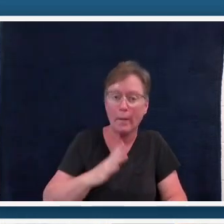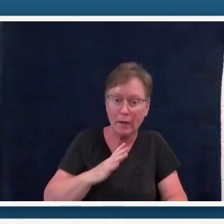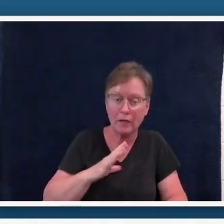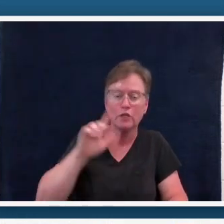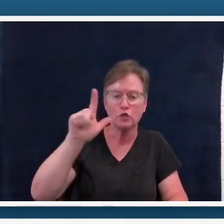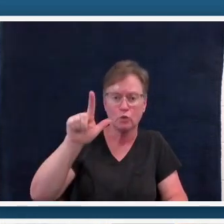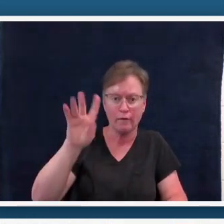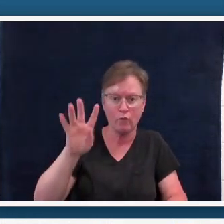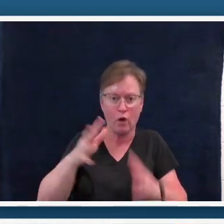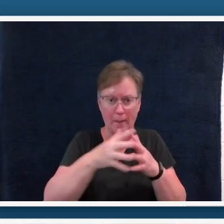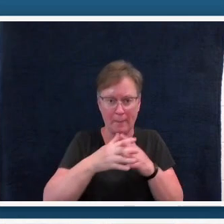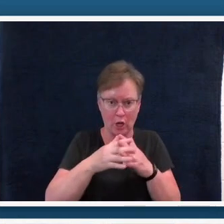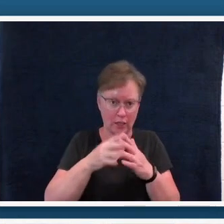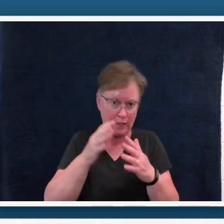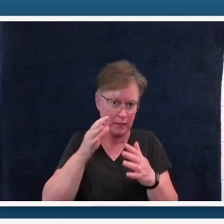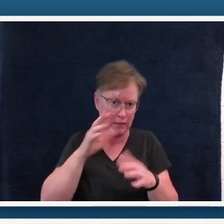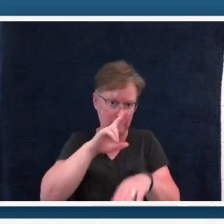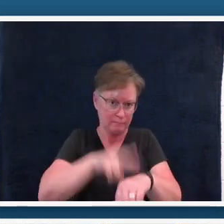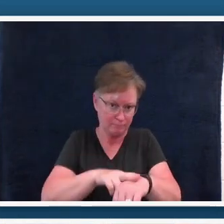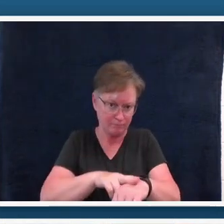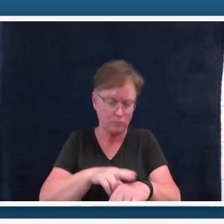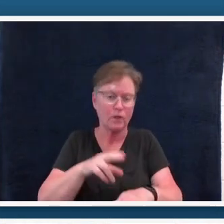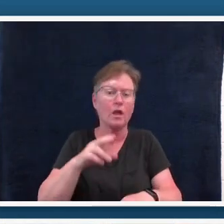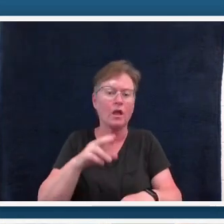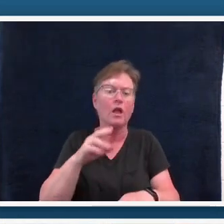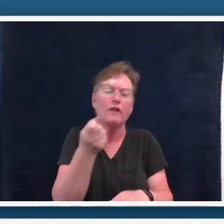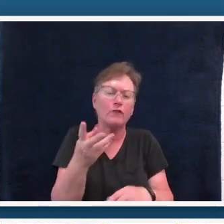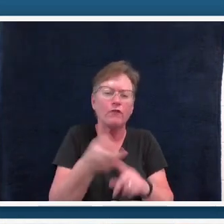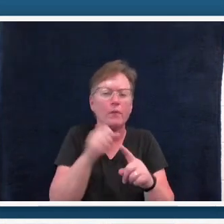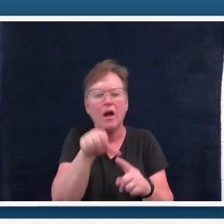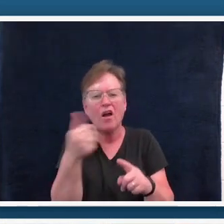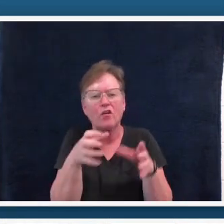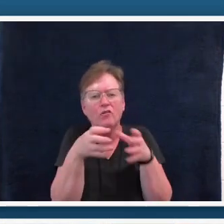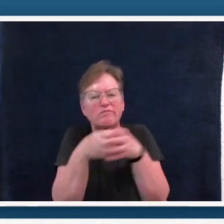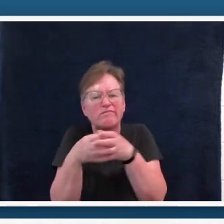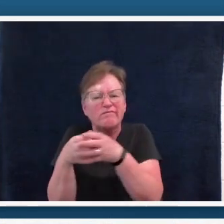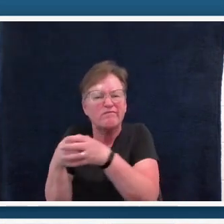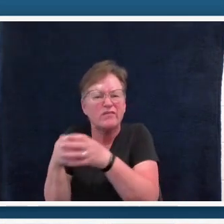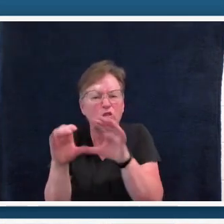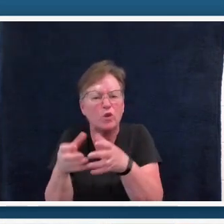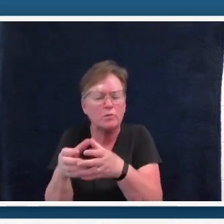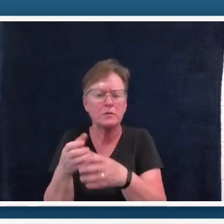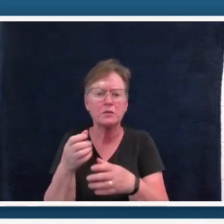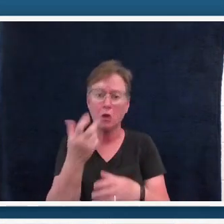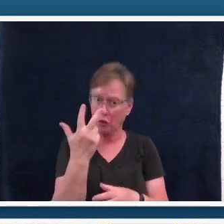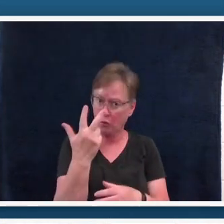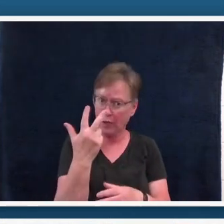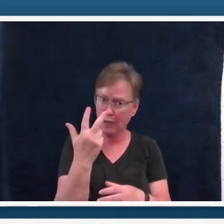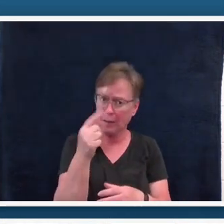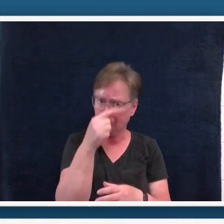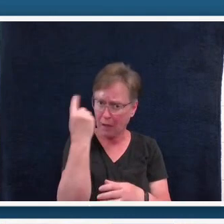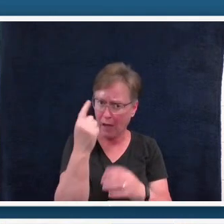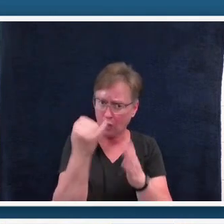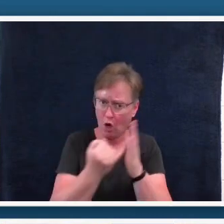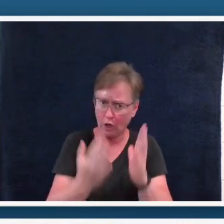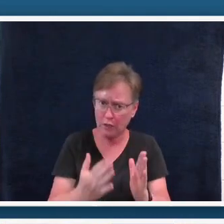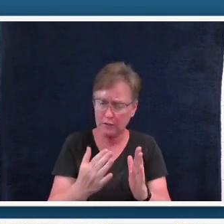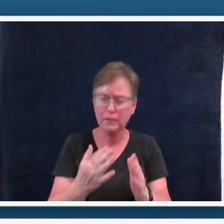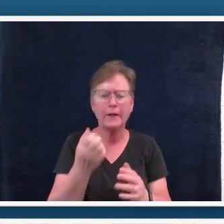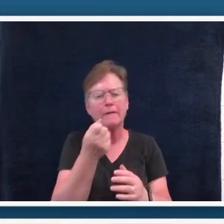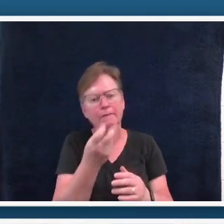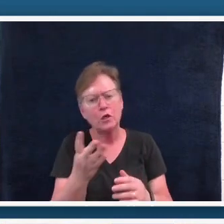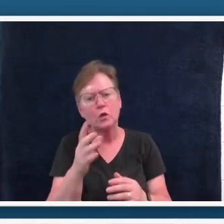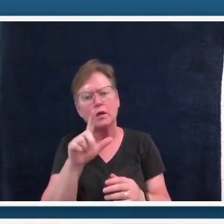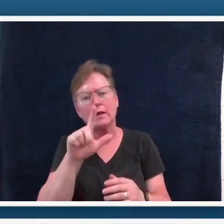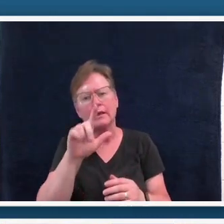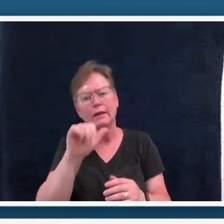a few from other minority groups. Specifically, there were 3 Black artists and at least a few Latino and Asian artists, although it is